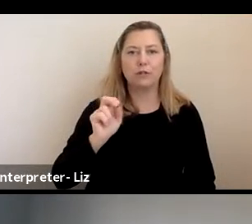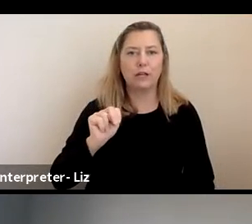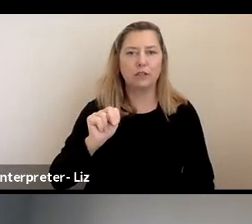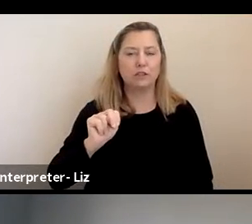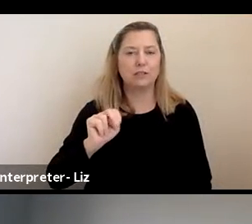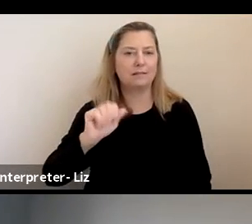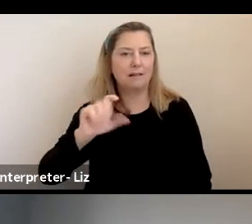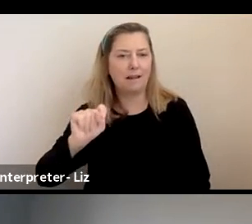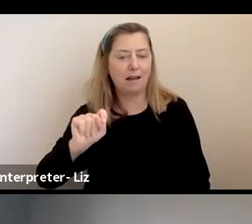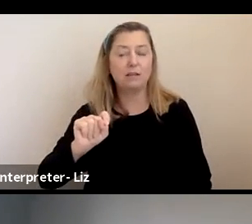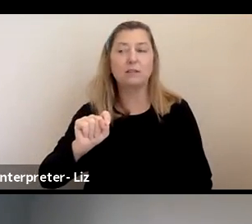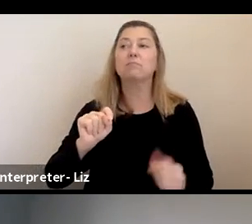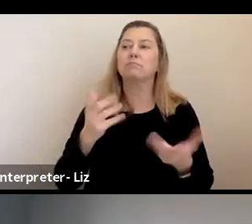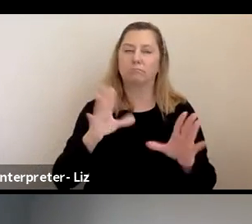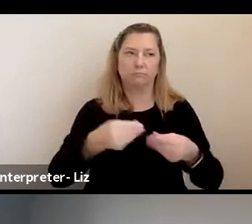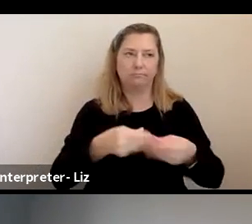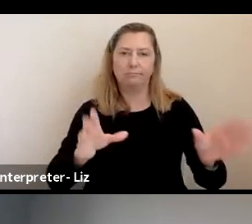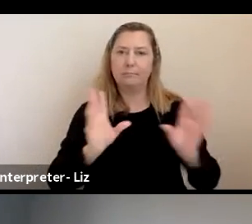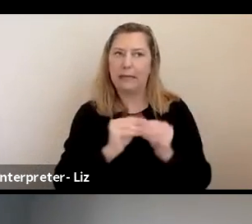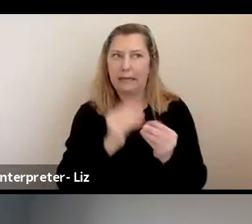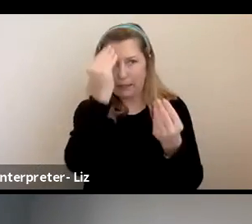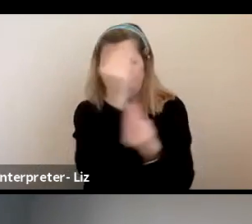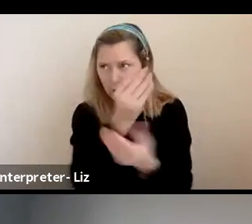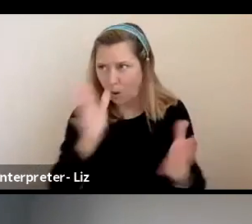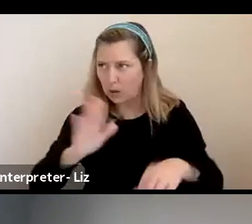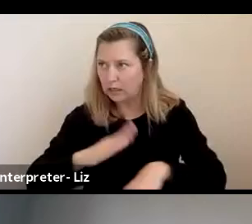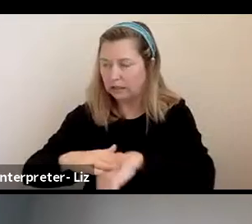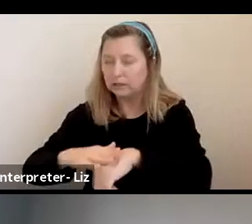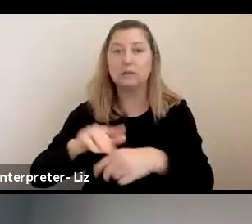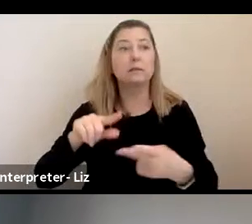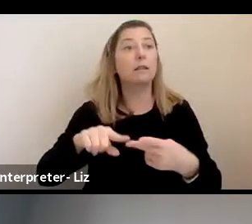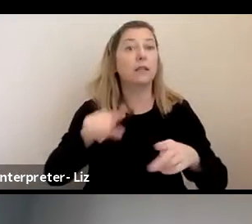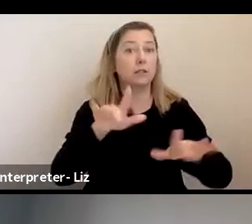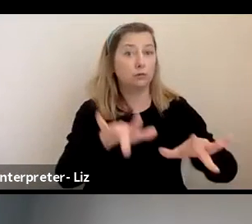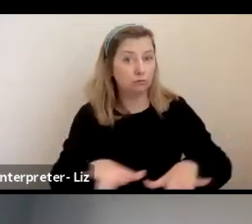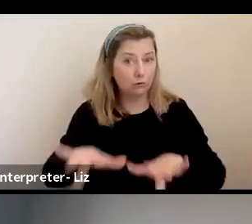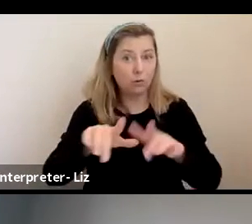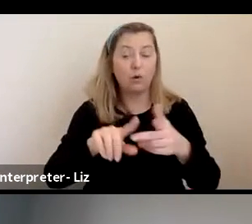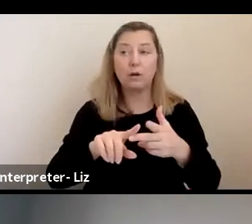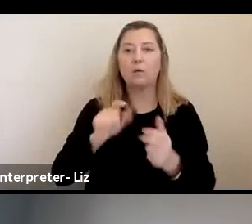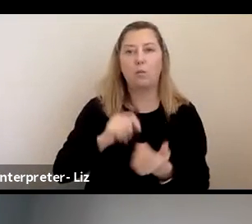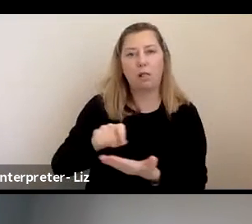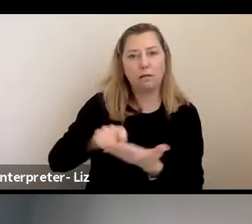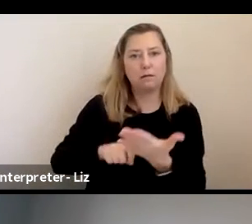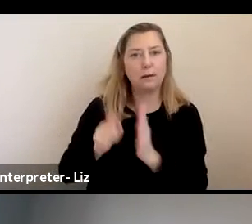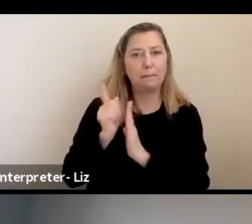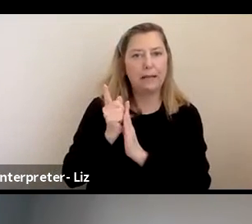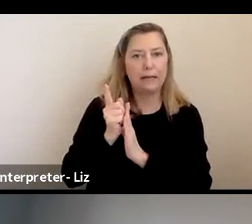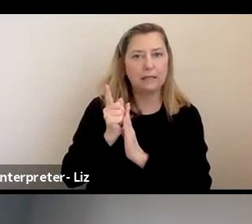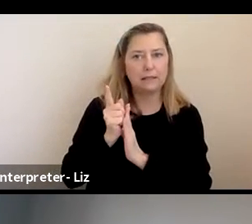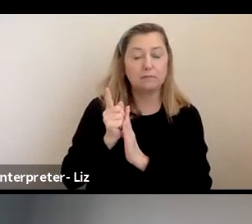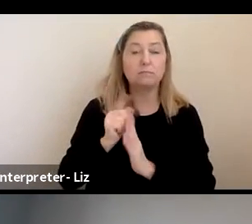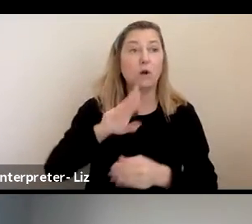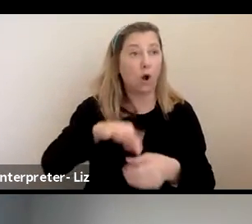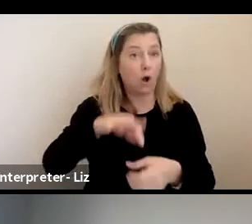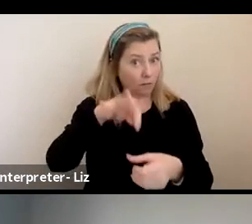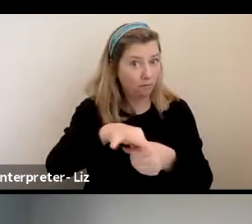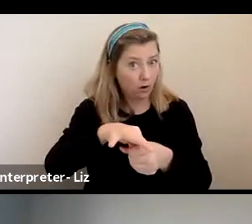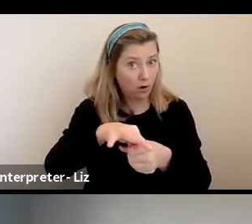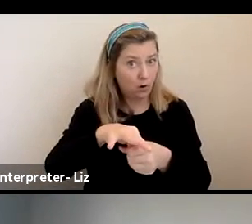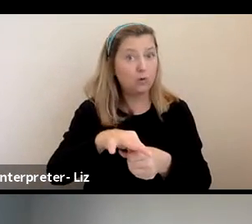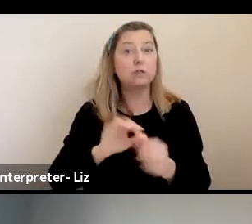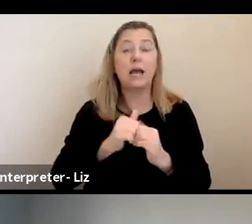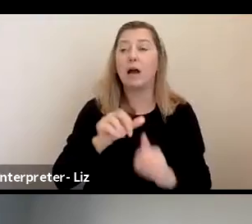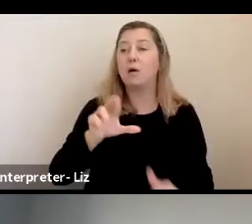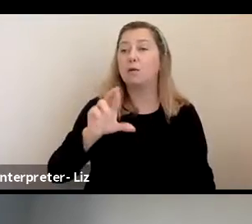Meeting notices have been provided. The meeting is being recorded and minutes are being taken. All votes will be conducted via a